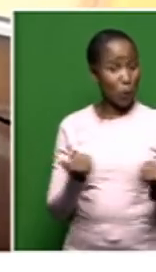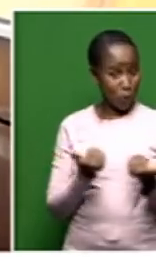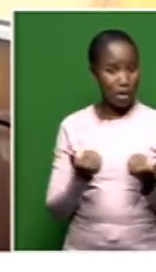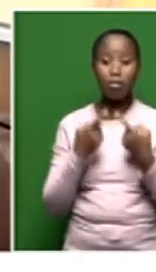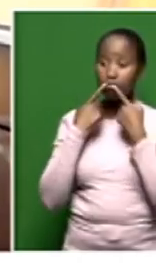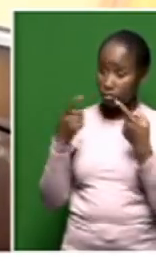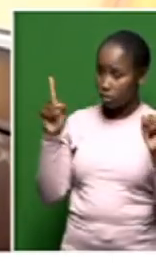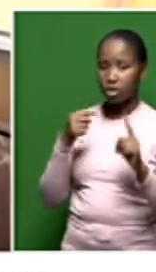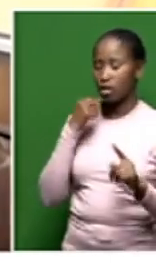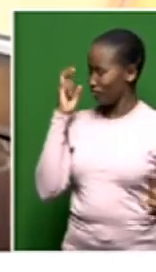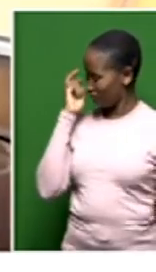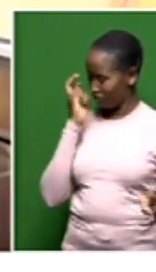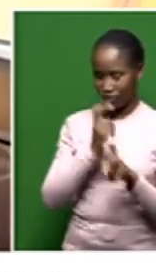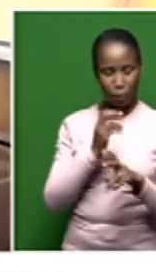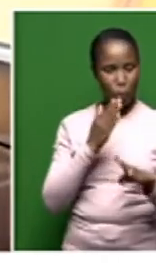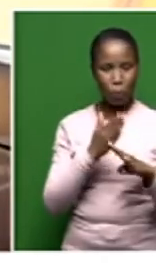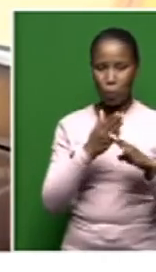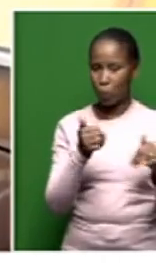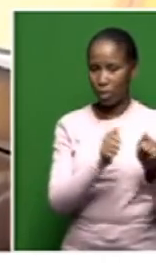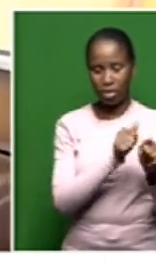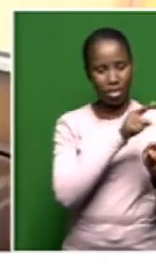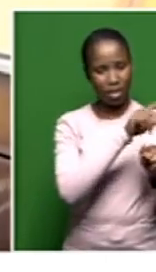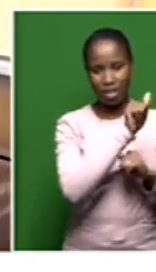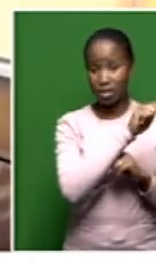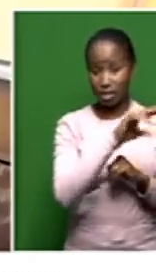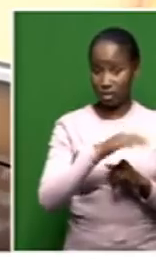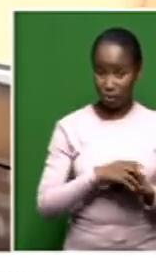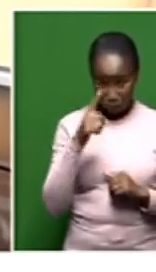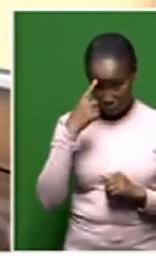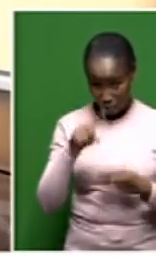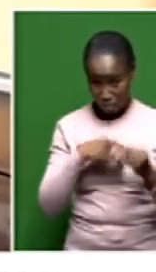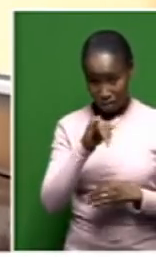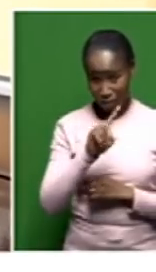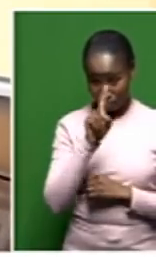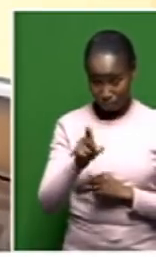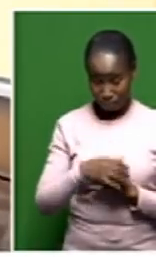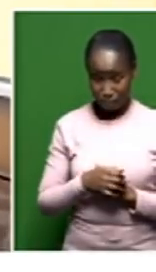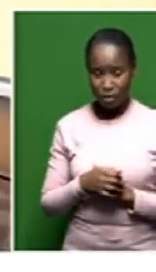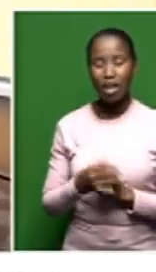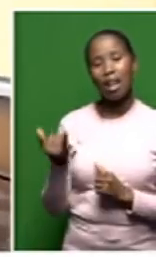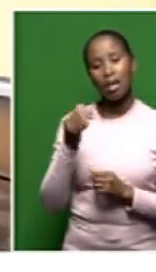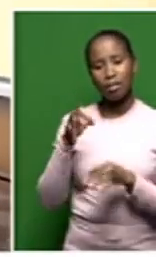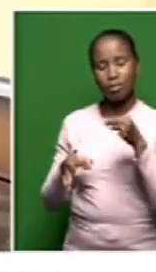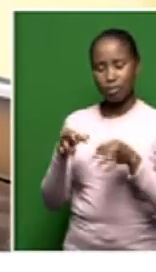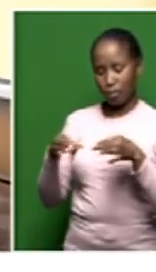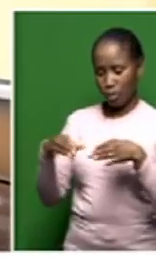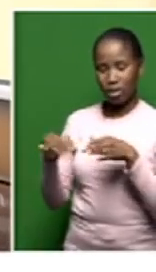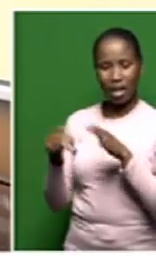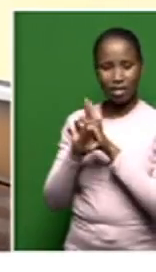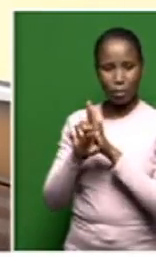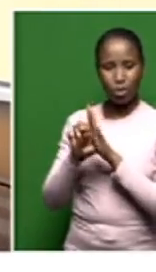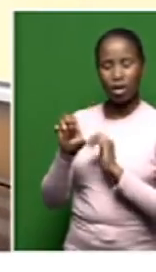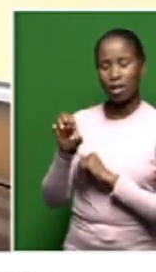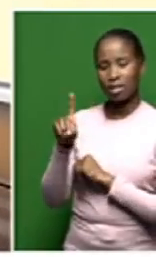will not be going into coalition talks with the ANC. What's your view on that, Prof? Parties like the DA, like Action